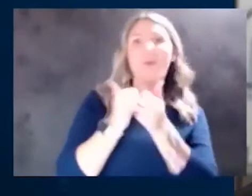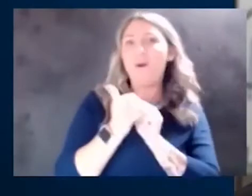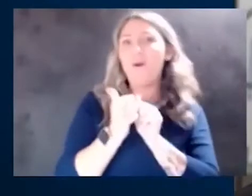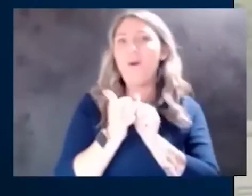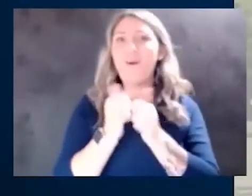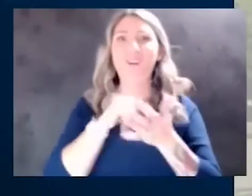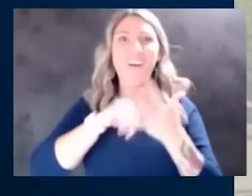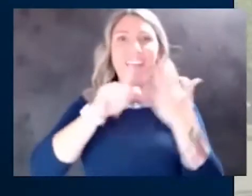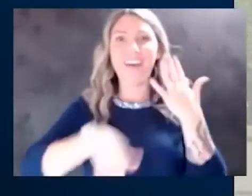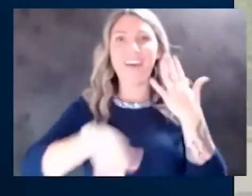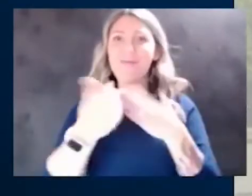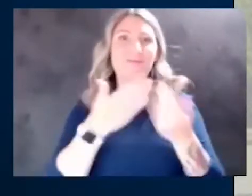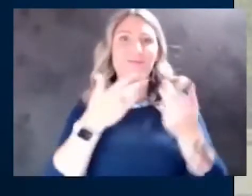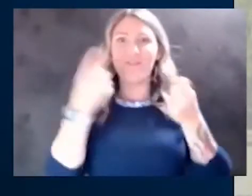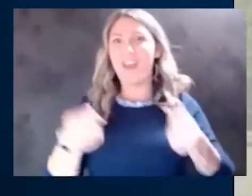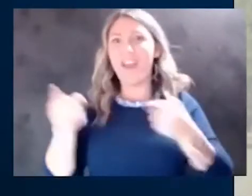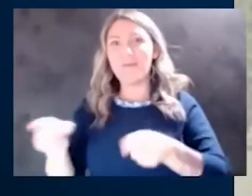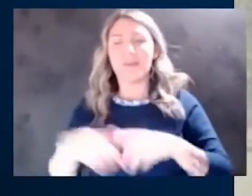comes along.